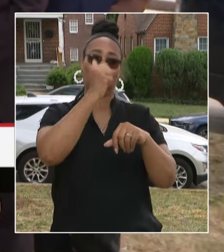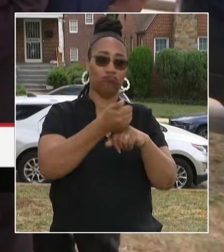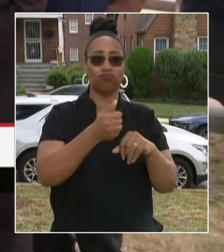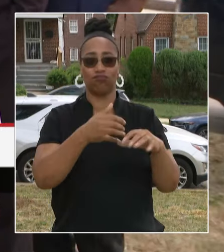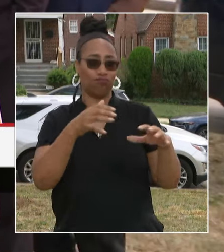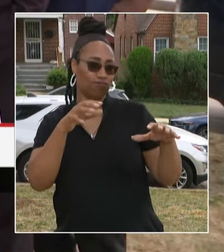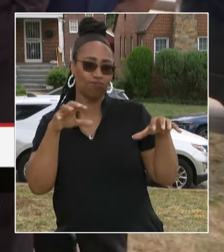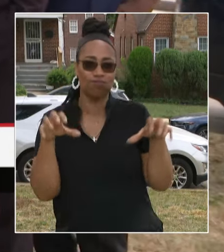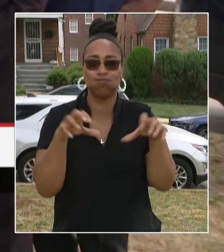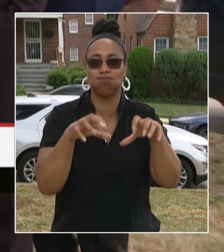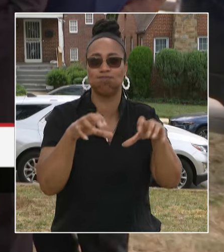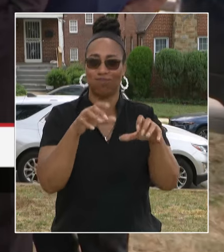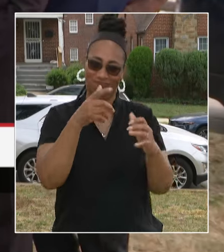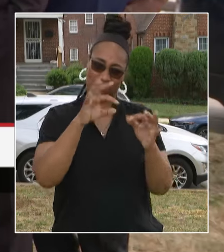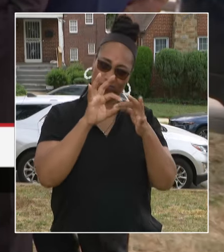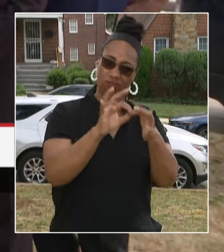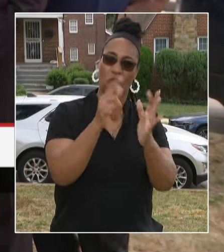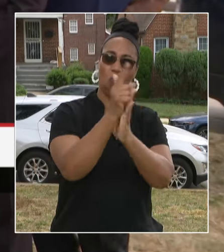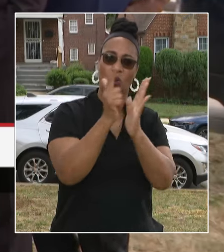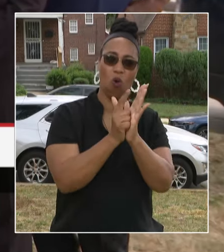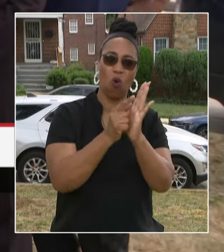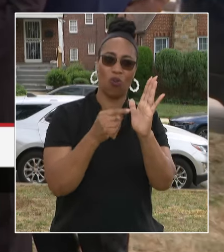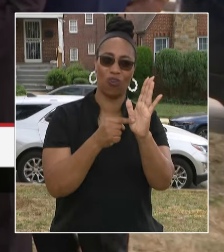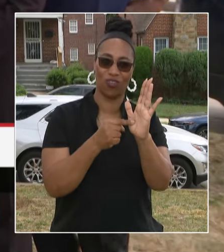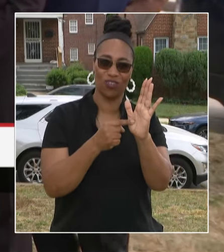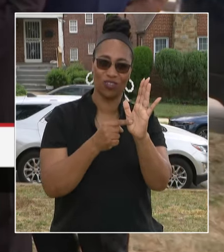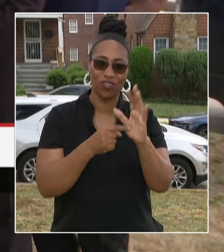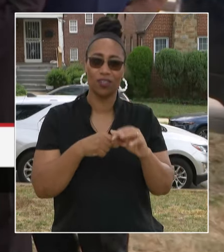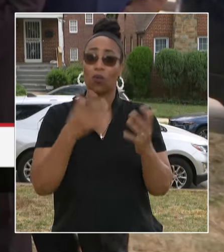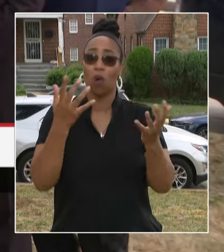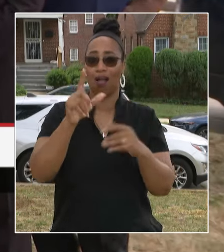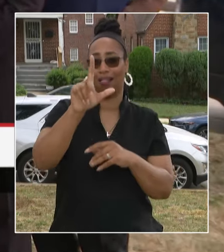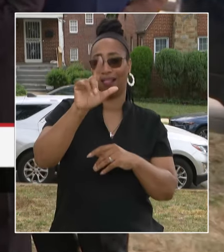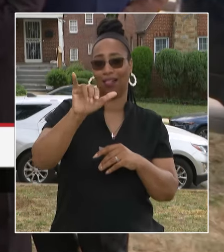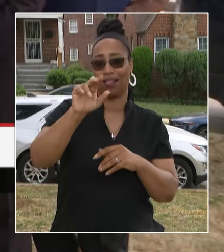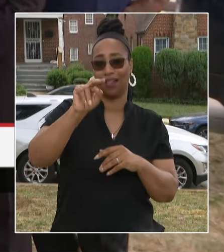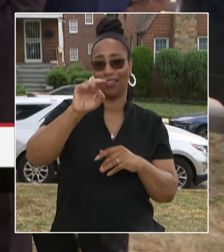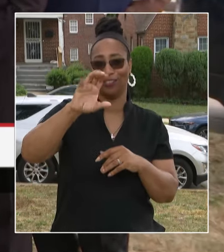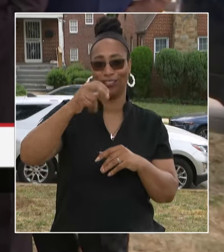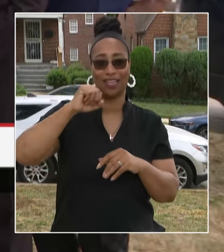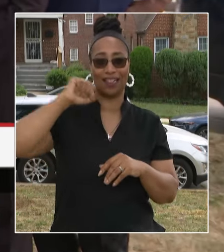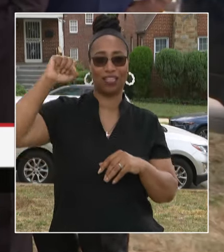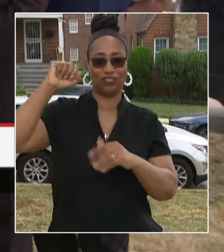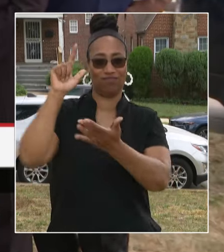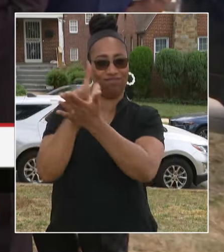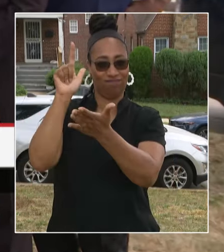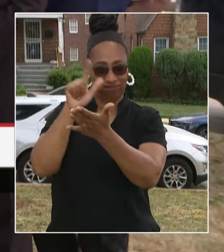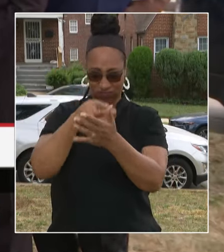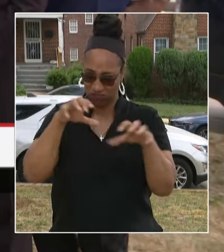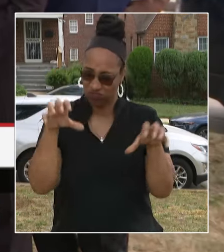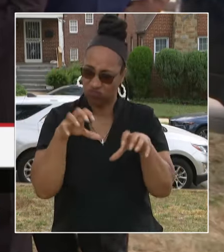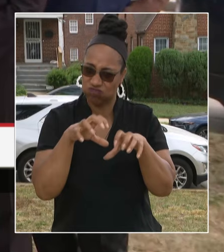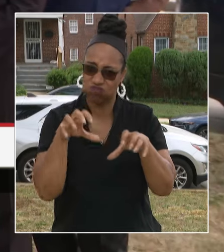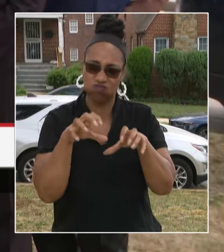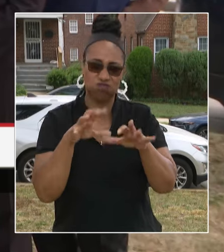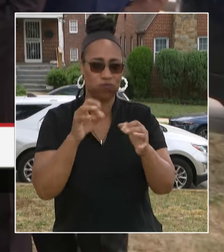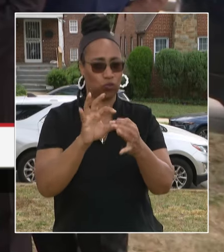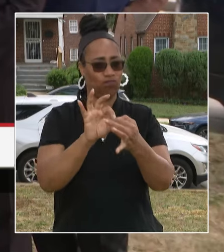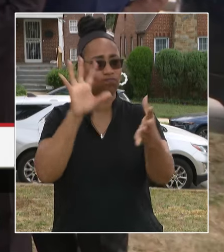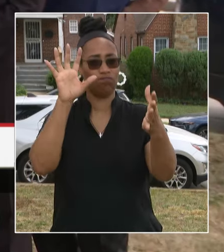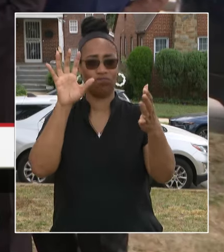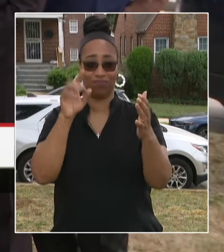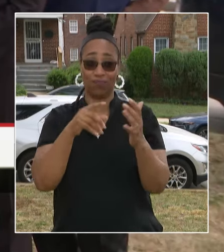mention the other things dealing with civil rights. When they railroaded him out of Congress, he left here and went to Philadelphia,